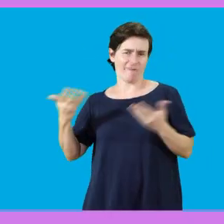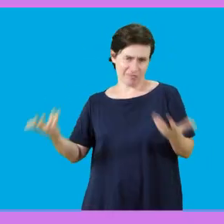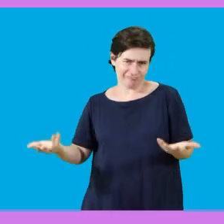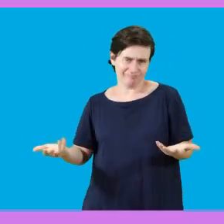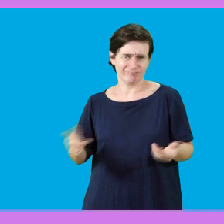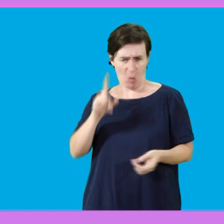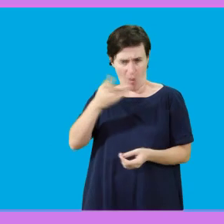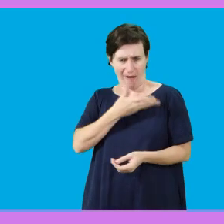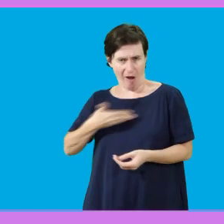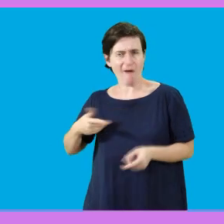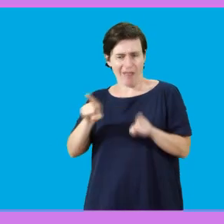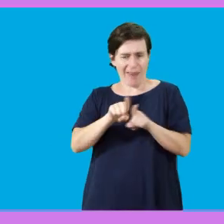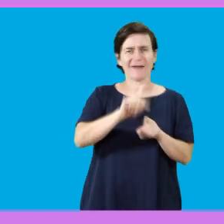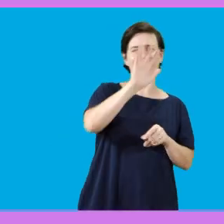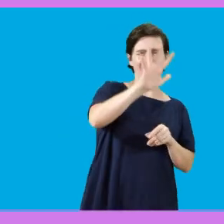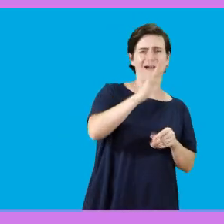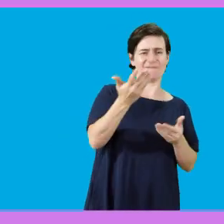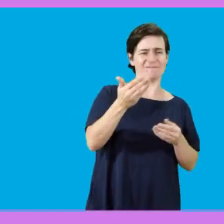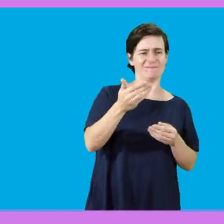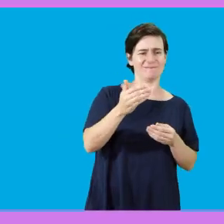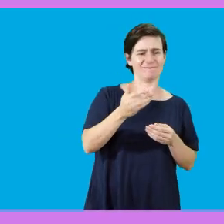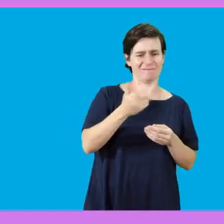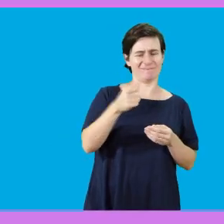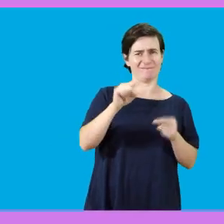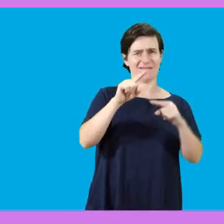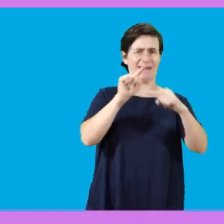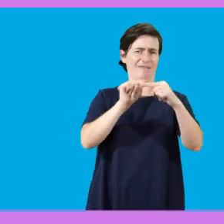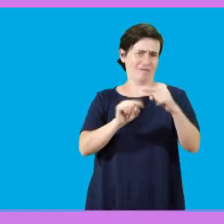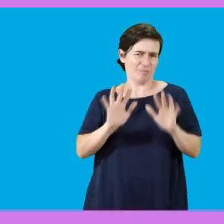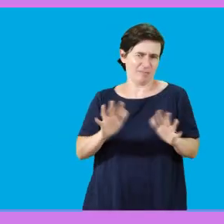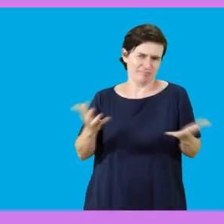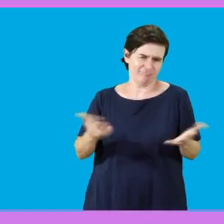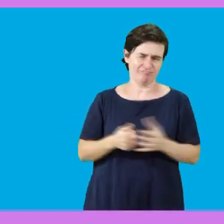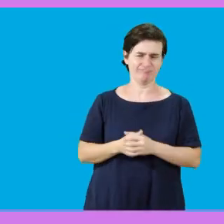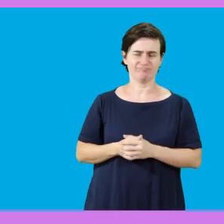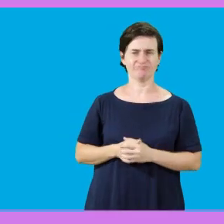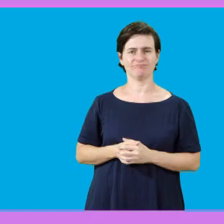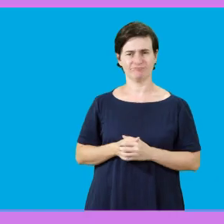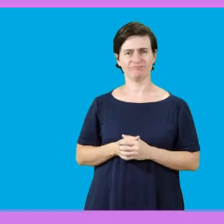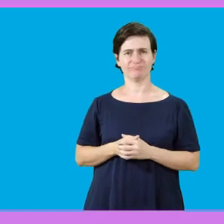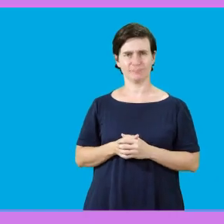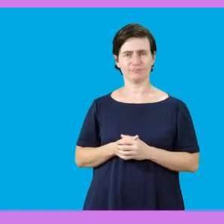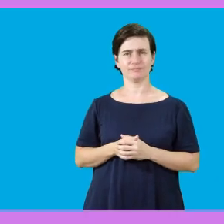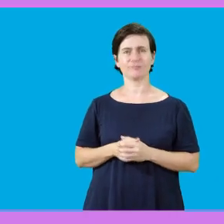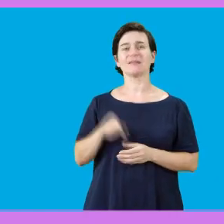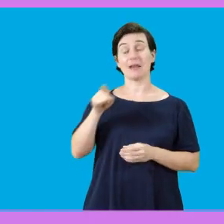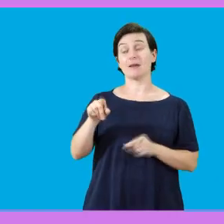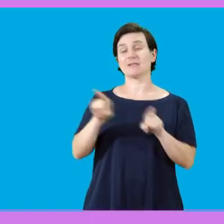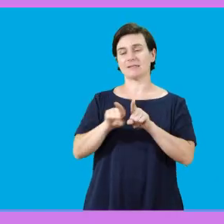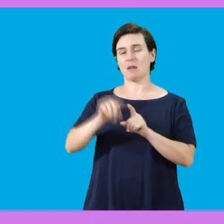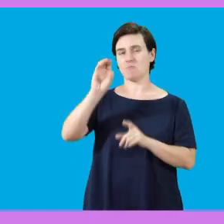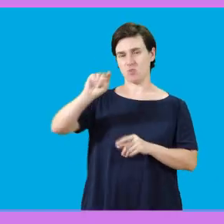is half. So what is half? It is actually 0.5. So this is 5 divided by 10 as